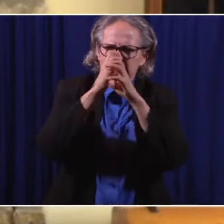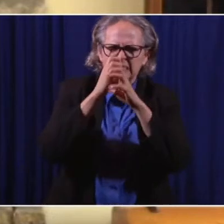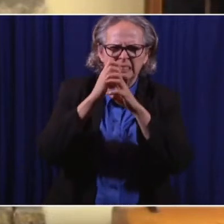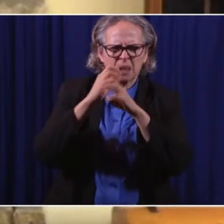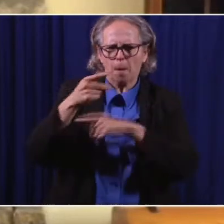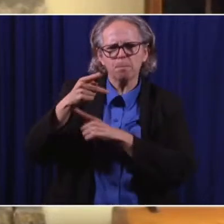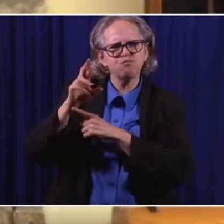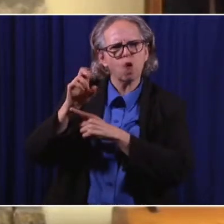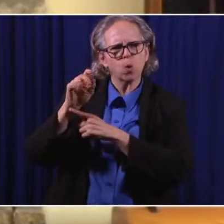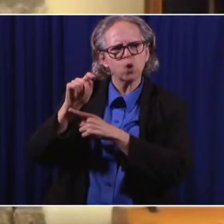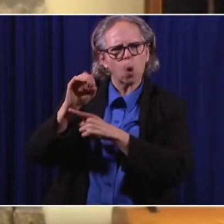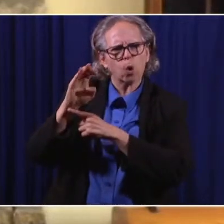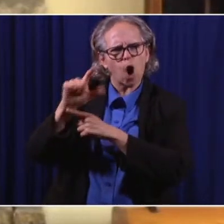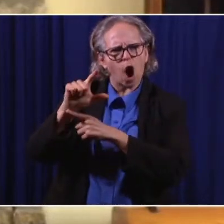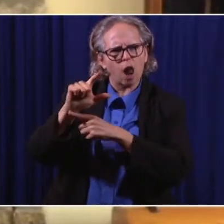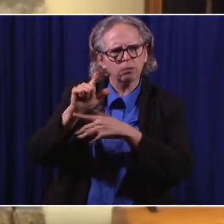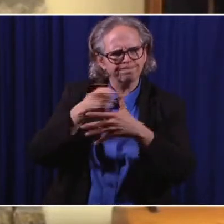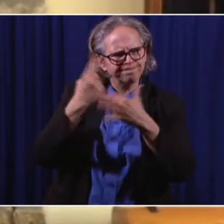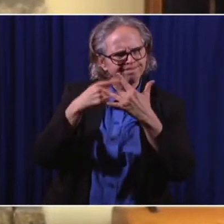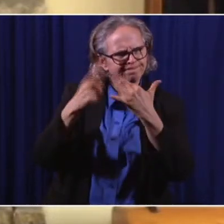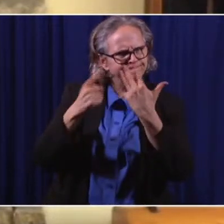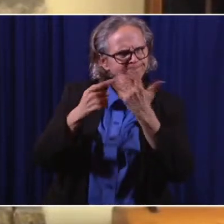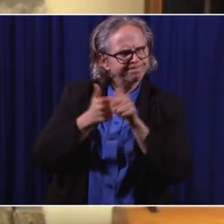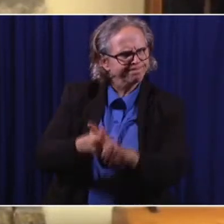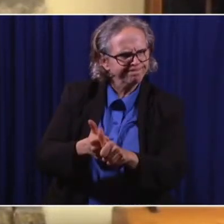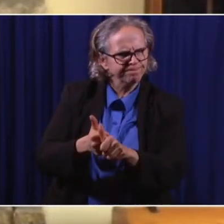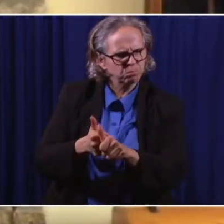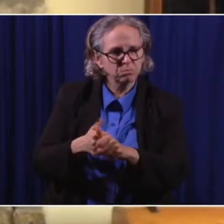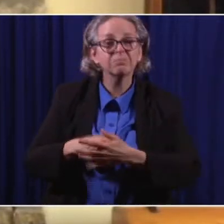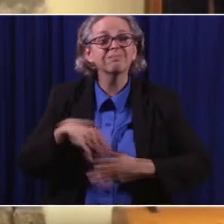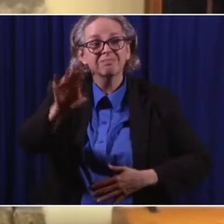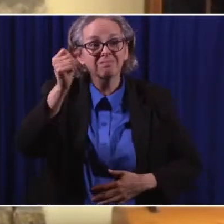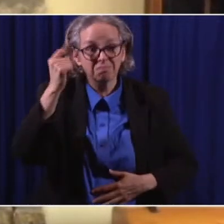So that's what they're doing. They've been very responsible